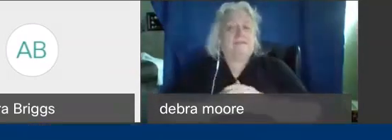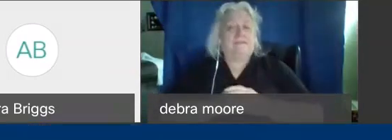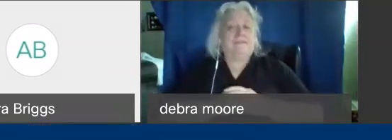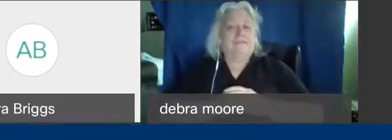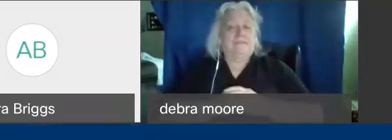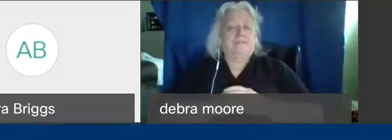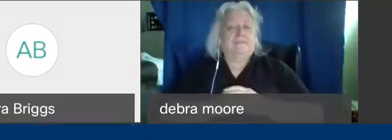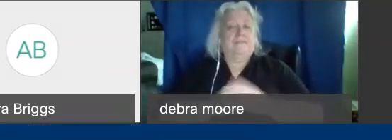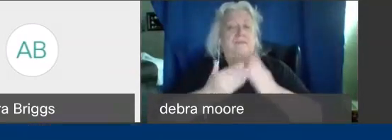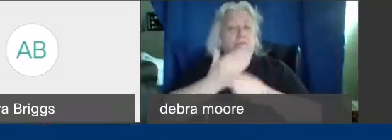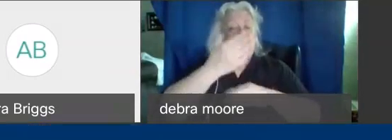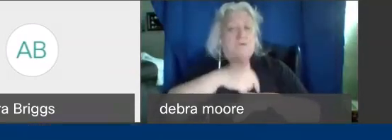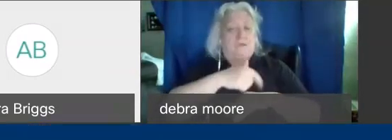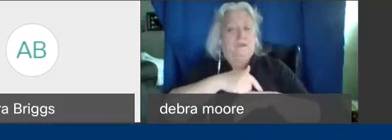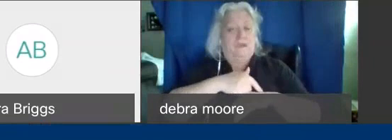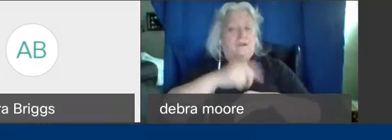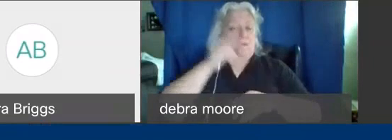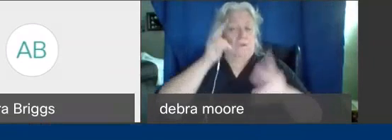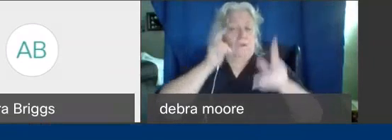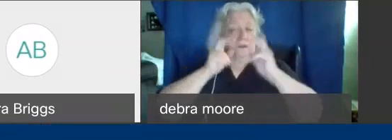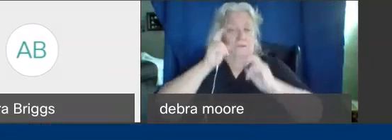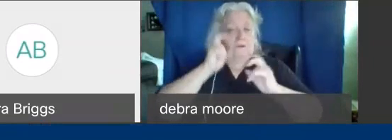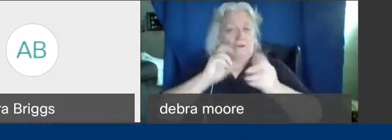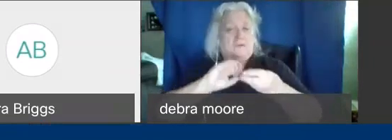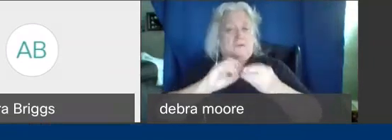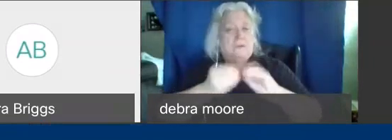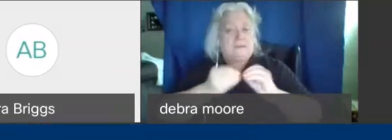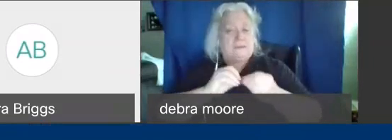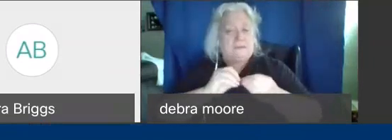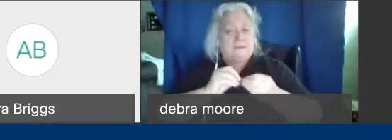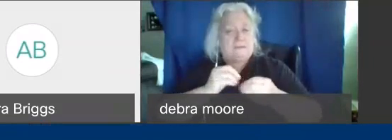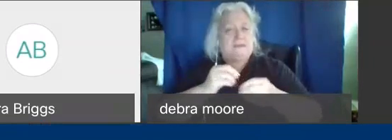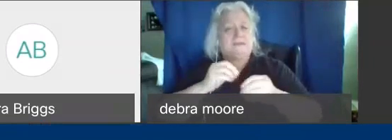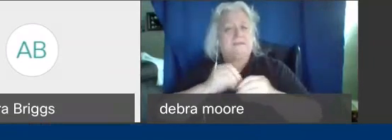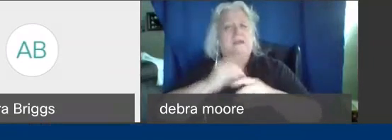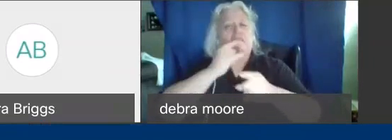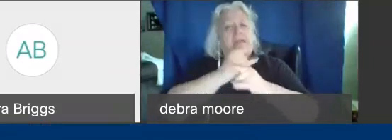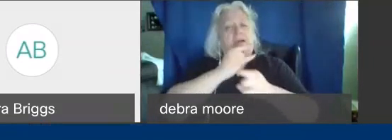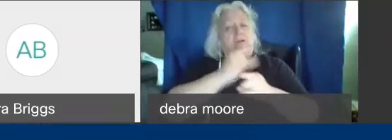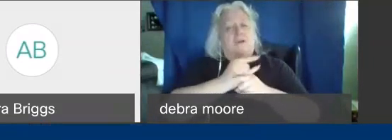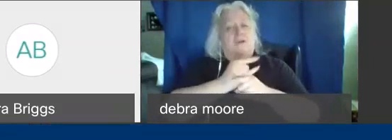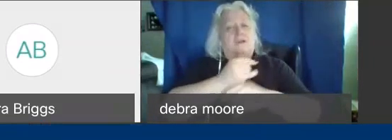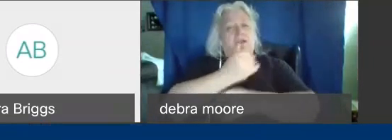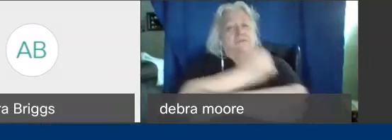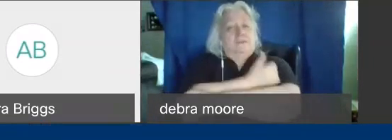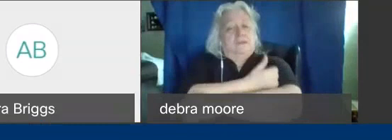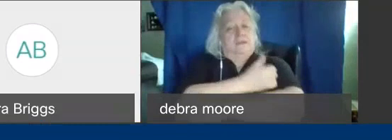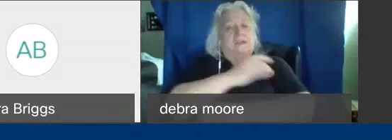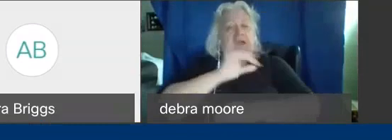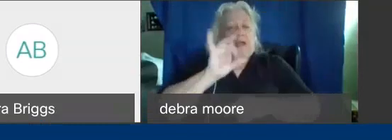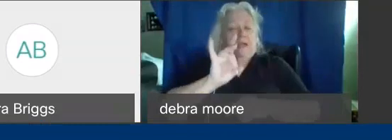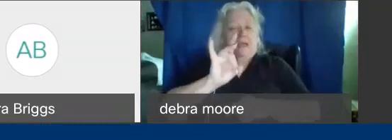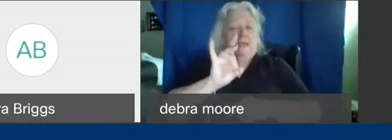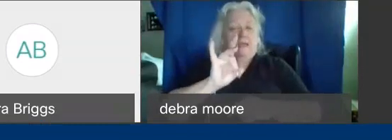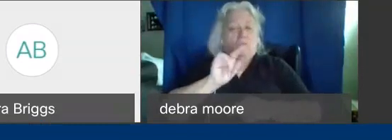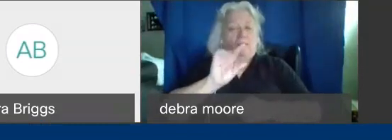Now, over time, I'm sure we've all heard the different statistics involved with drugs and alcohol. Over 1,825 students between